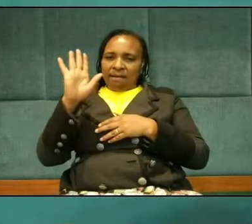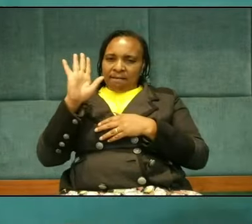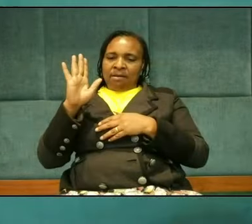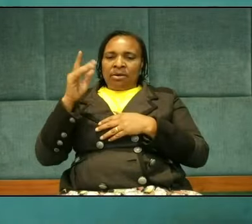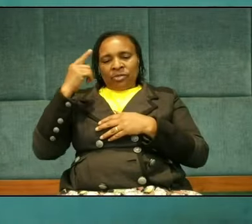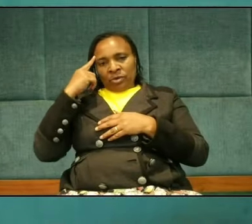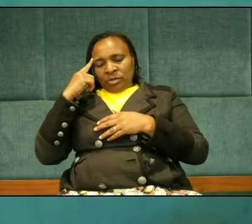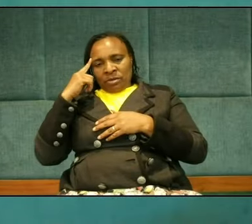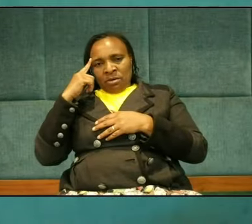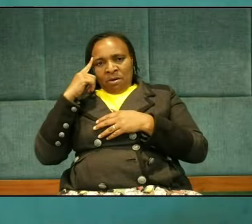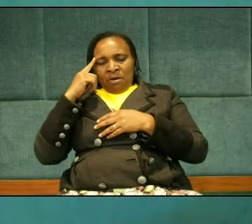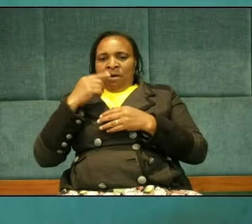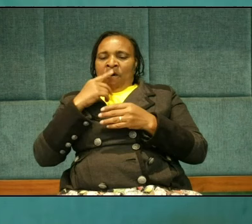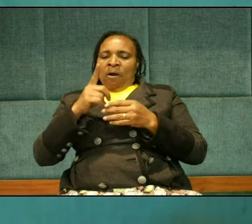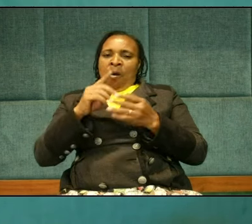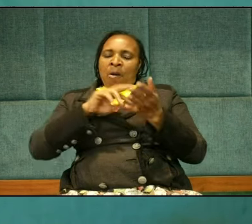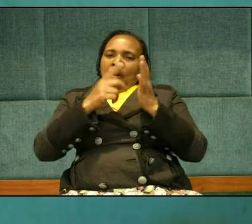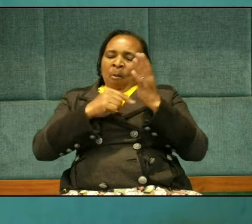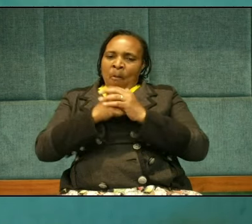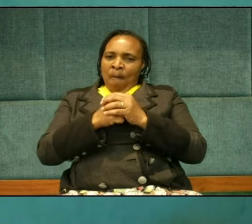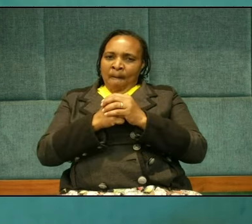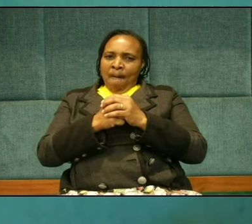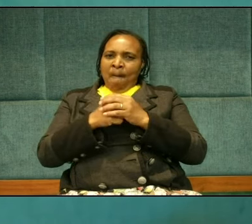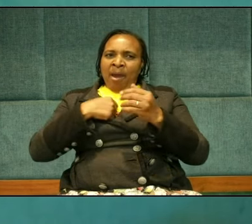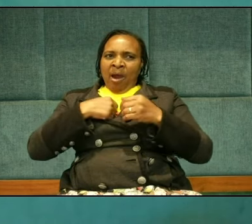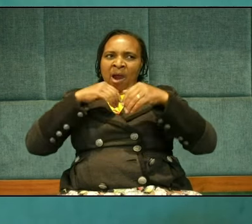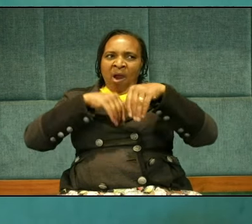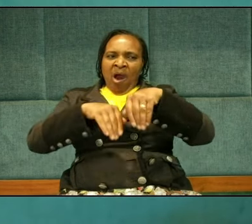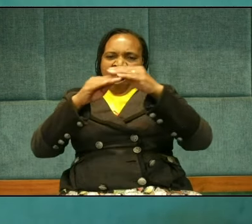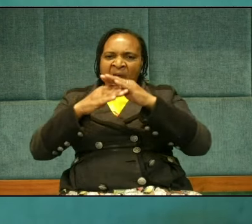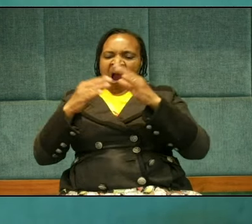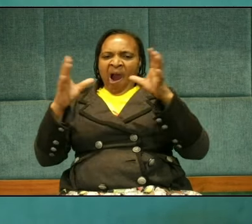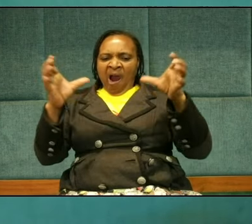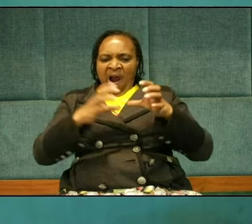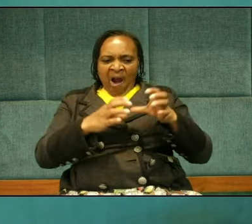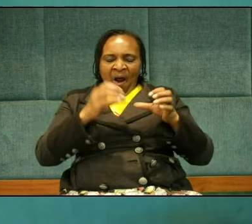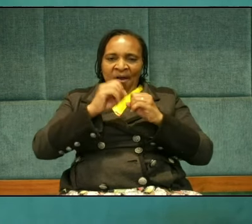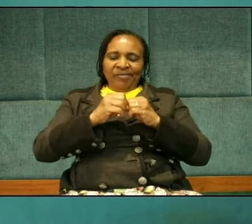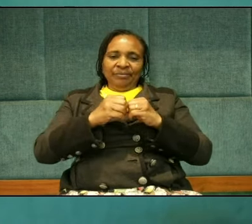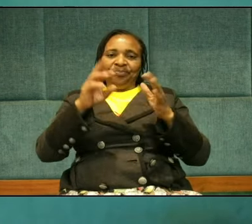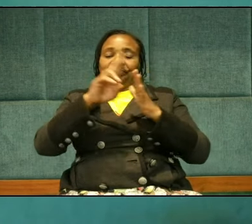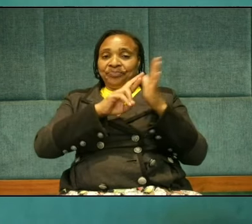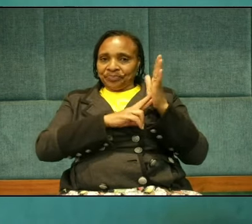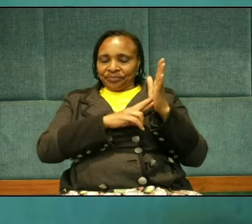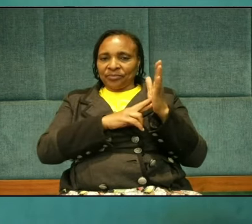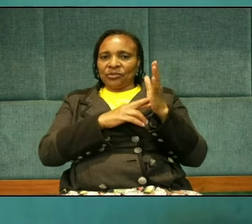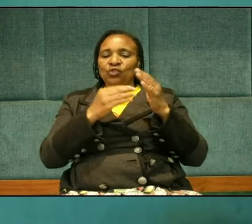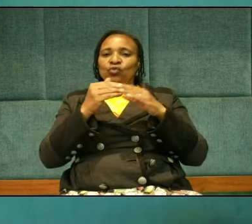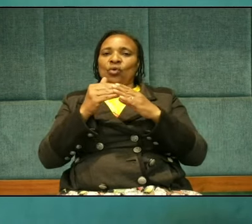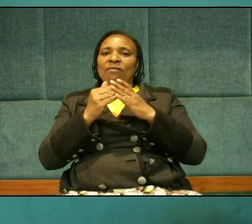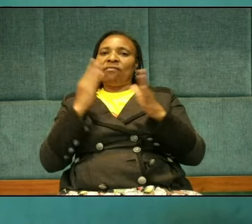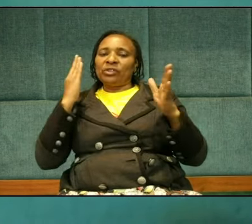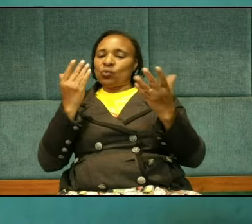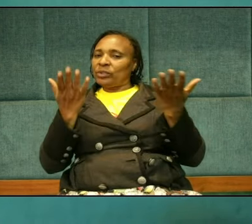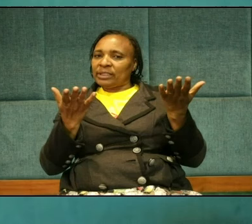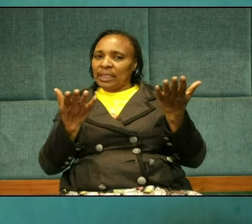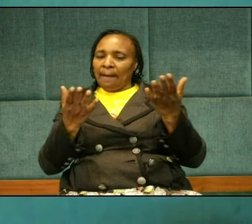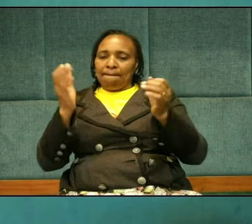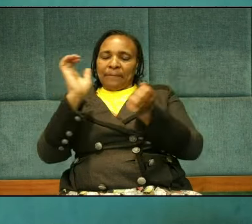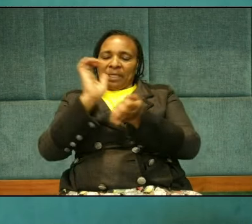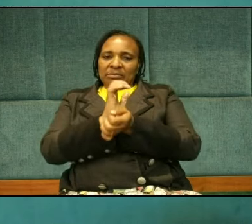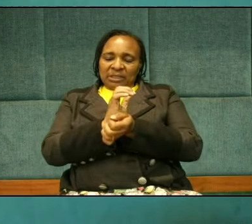their thoughts. So it means that I follow a bunch of rules and regulations to avoid punishment. The second